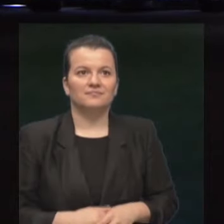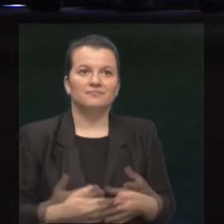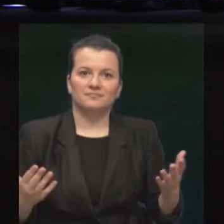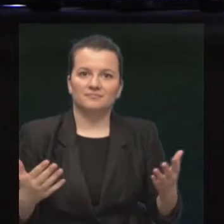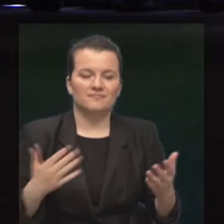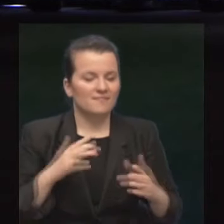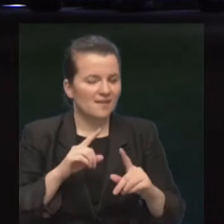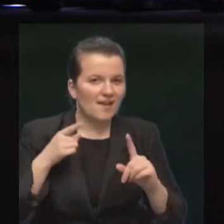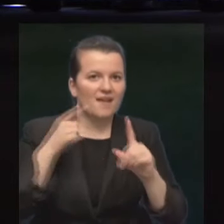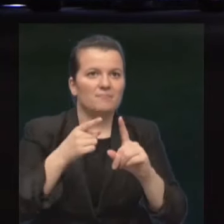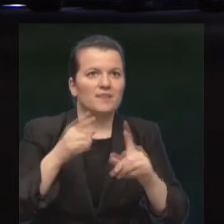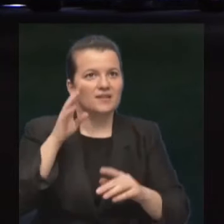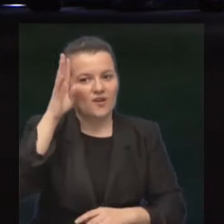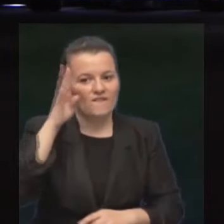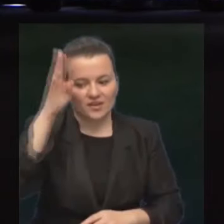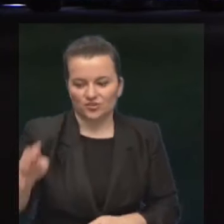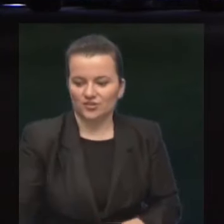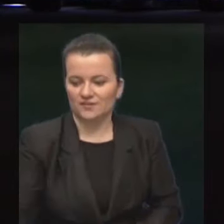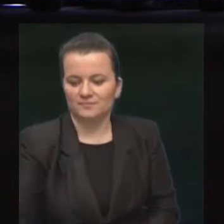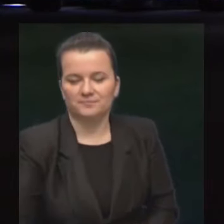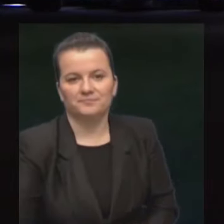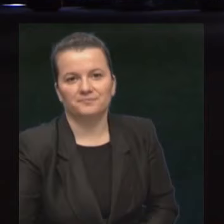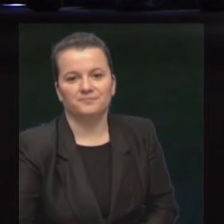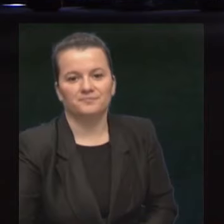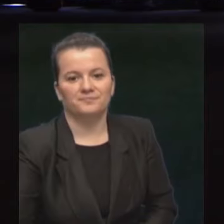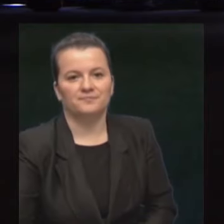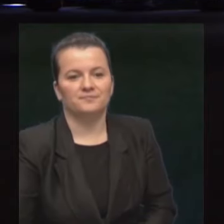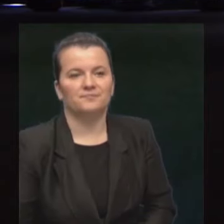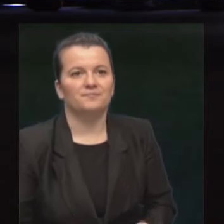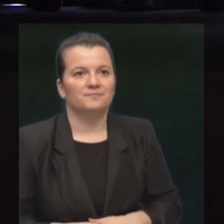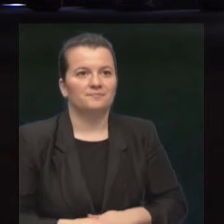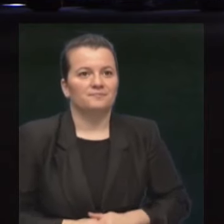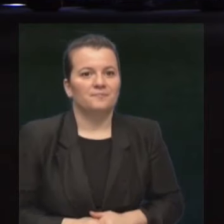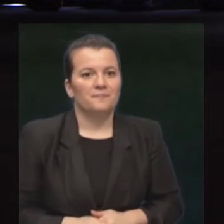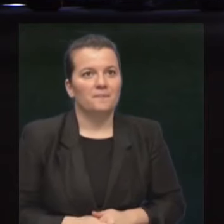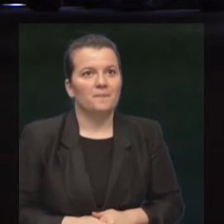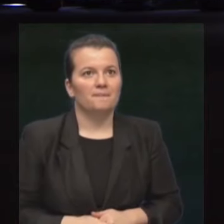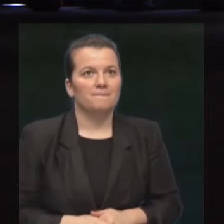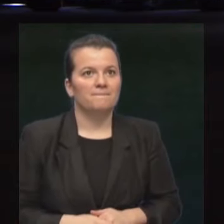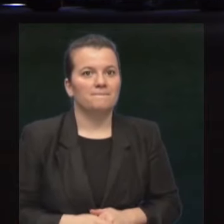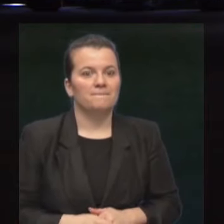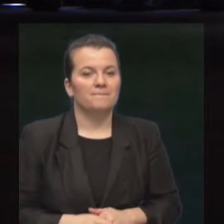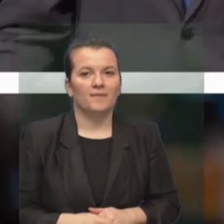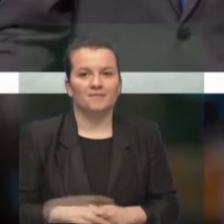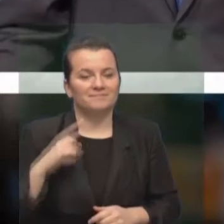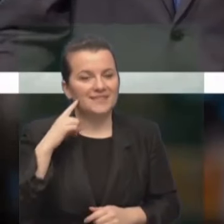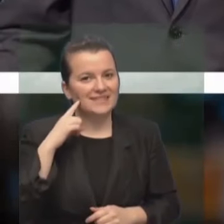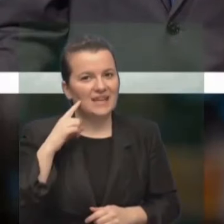together. This sums up what Renault stands for and what we must do in the years to